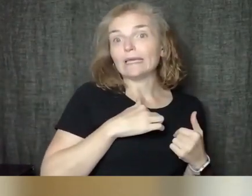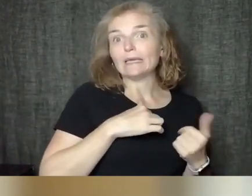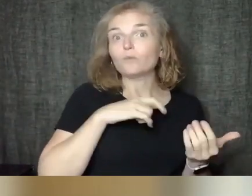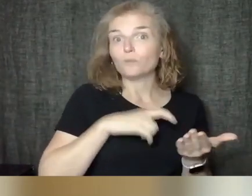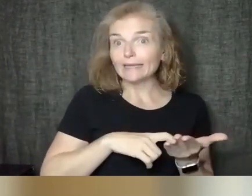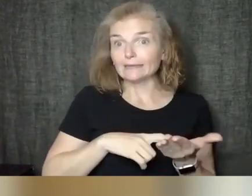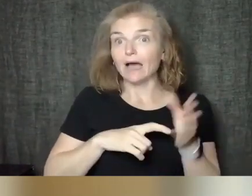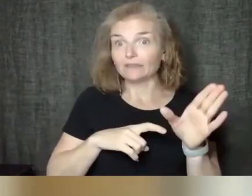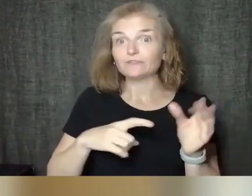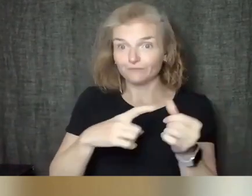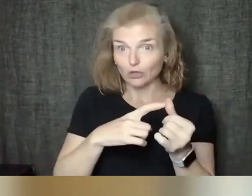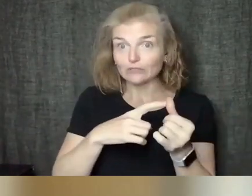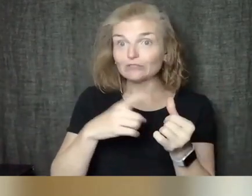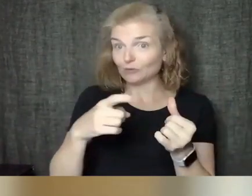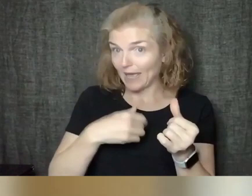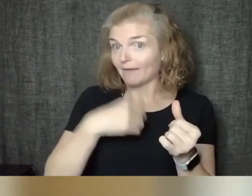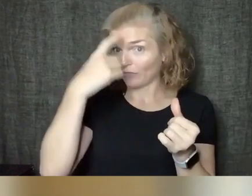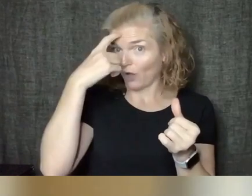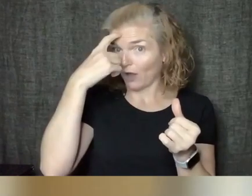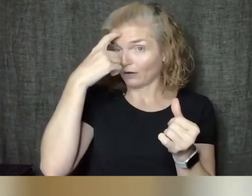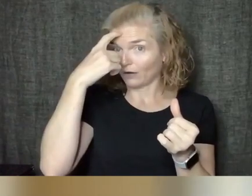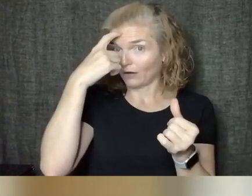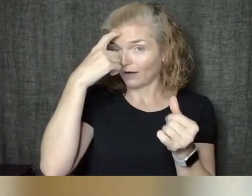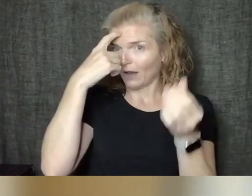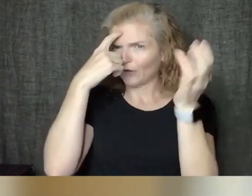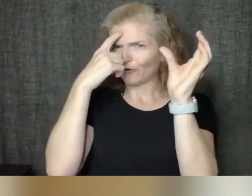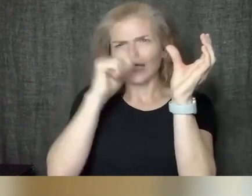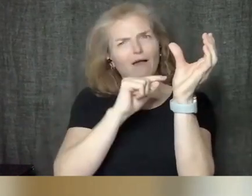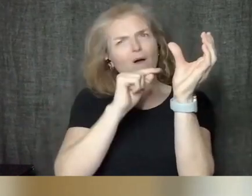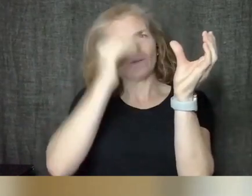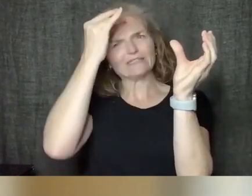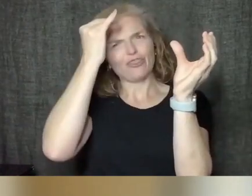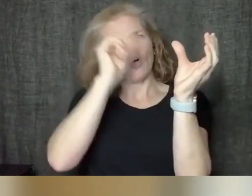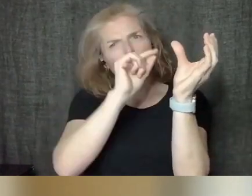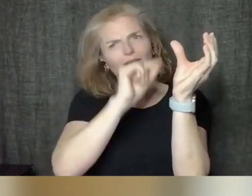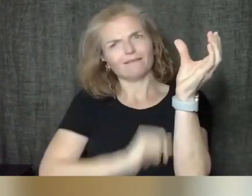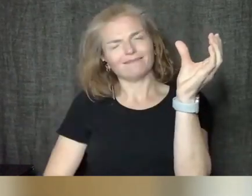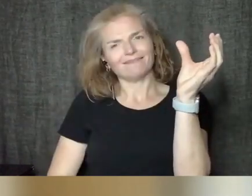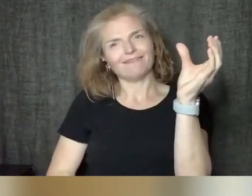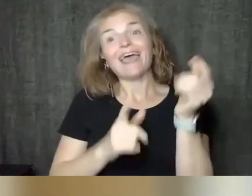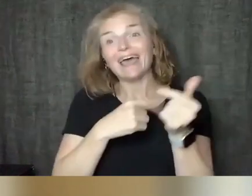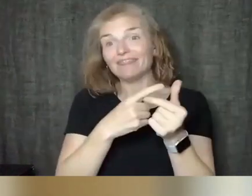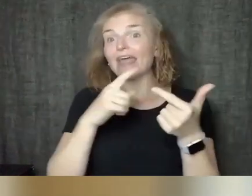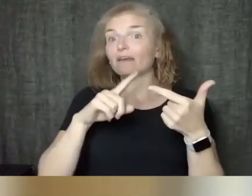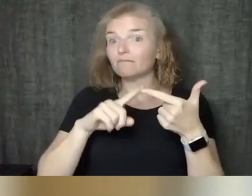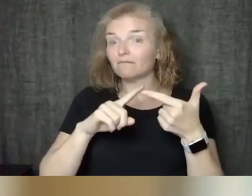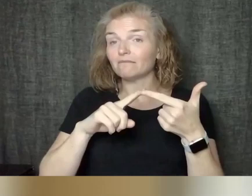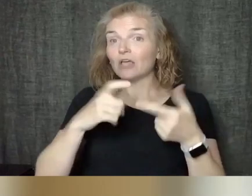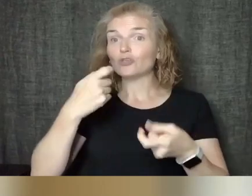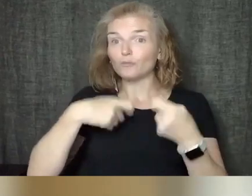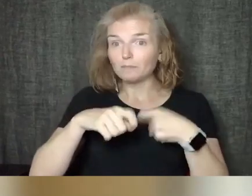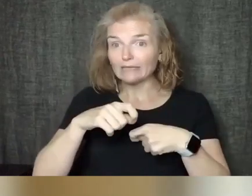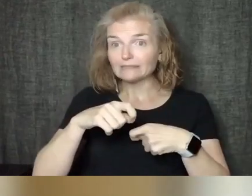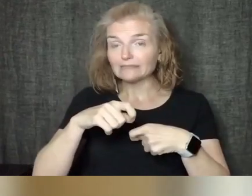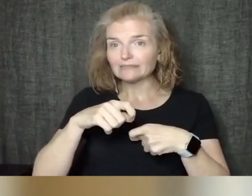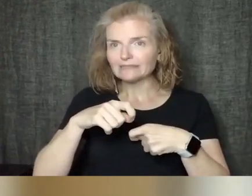a thought. And then we practice this replacing, which might sound like, well, are we just going to like now change